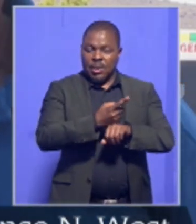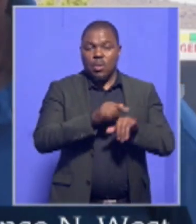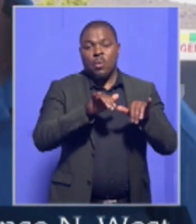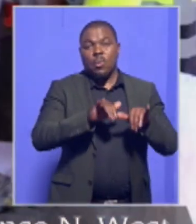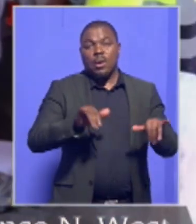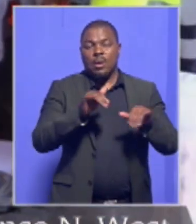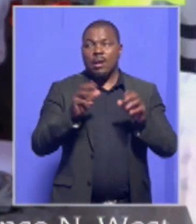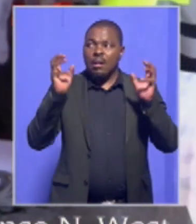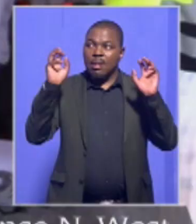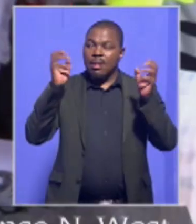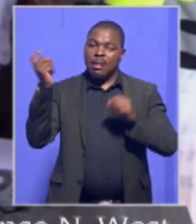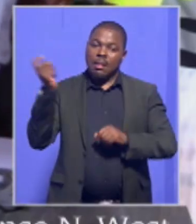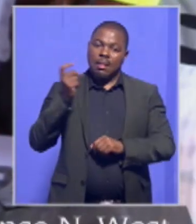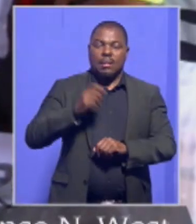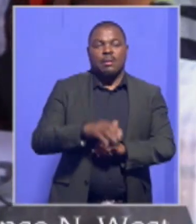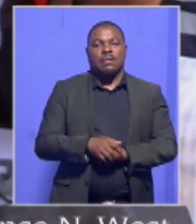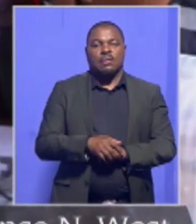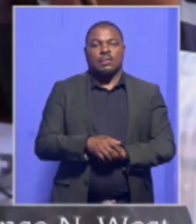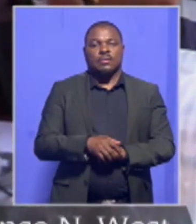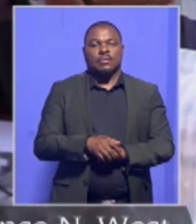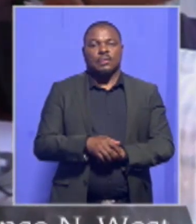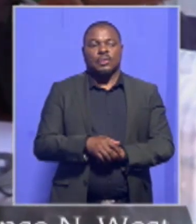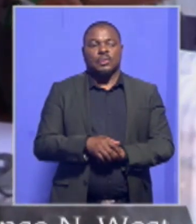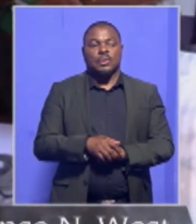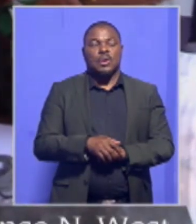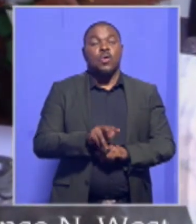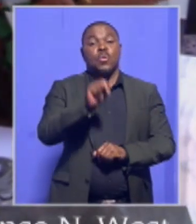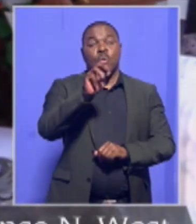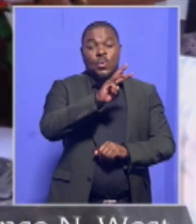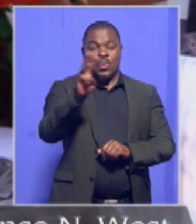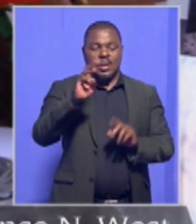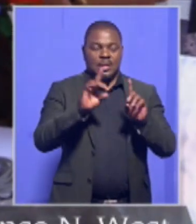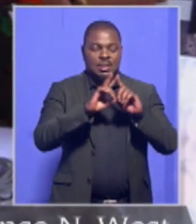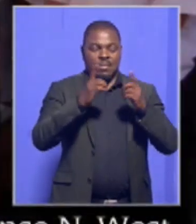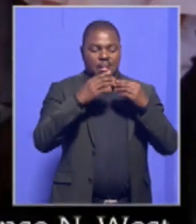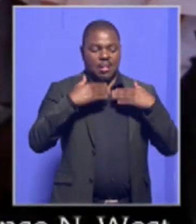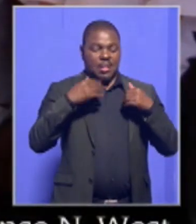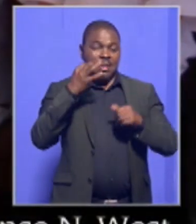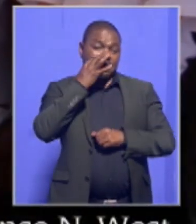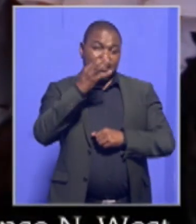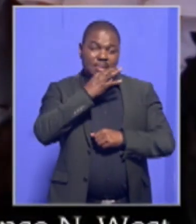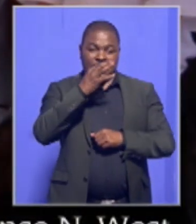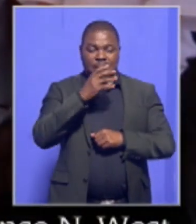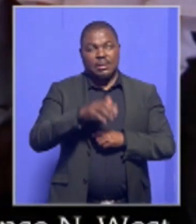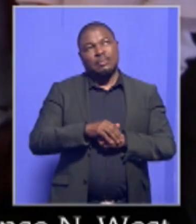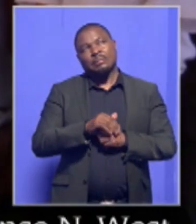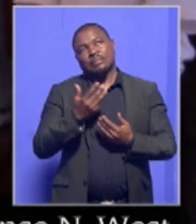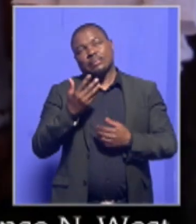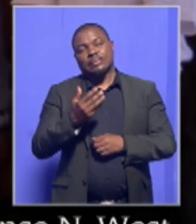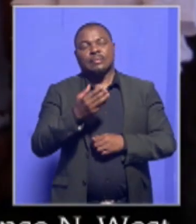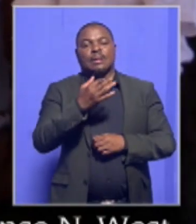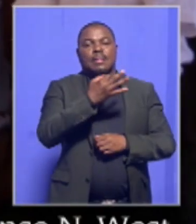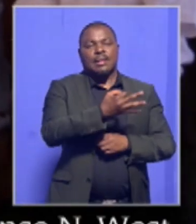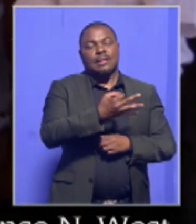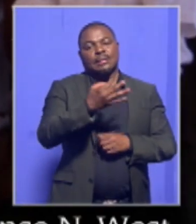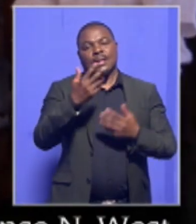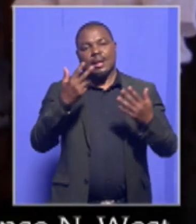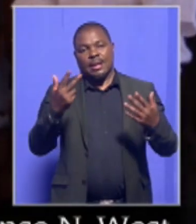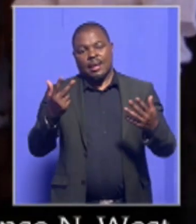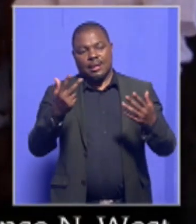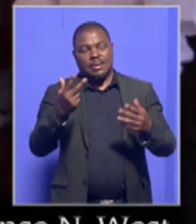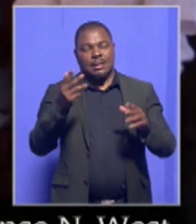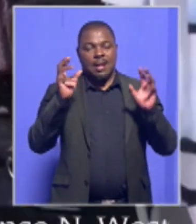Ambulance. Lefapha la boitekanelo mo Northwest la re lentse le thusa baagi ka di-ambulance di le 38 fela.